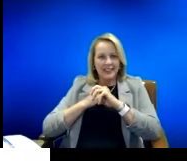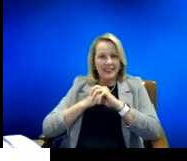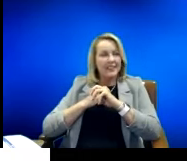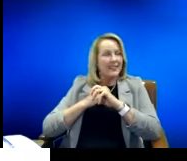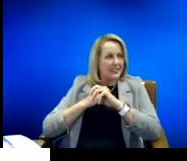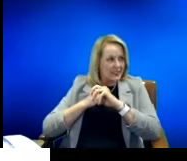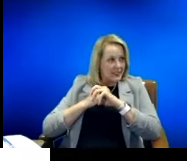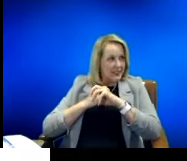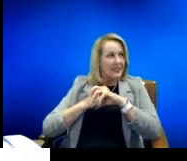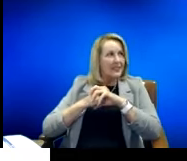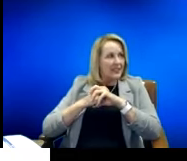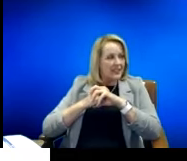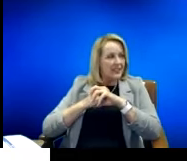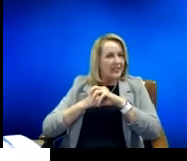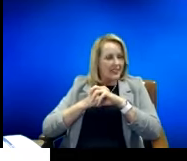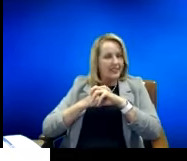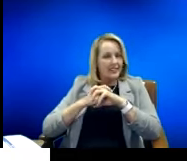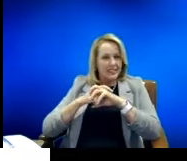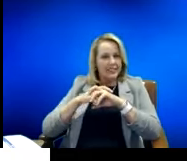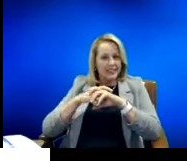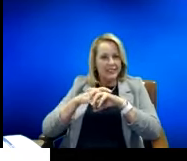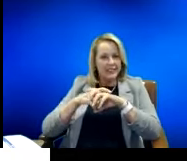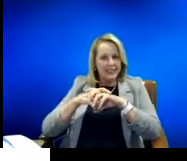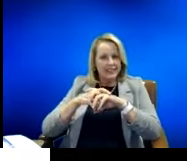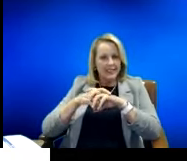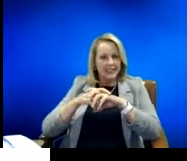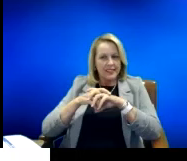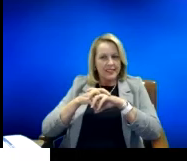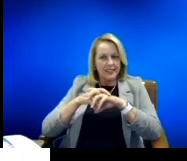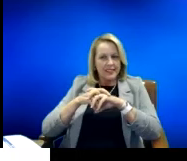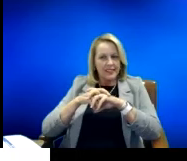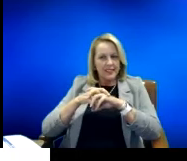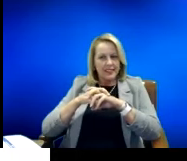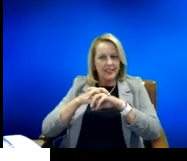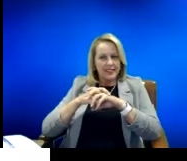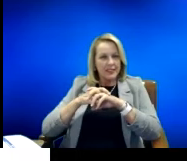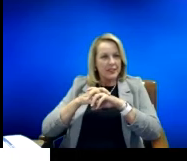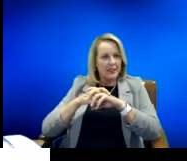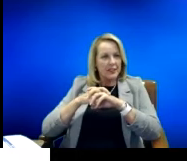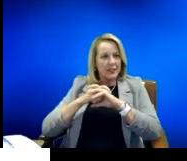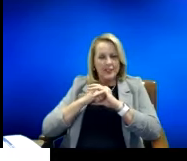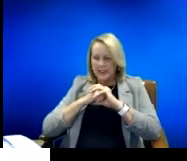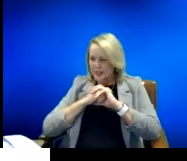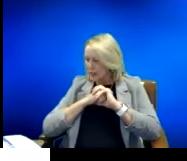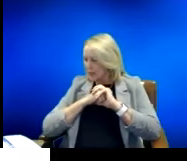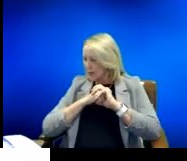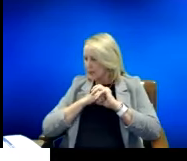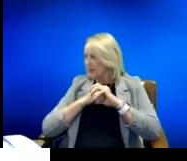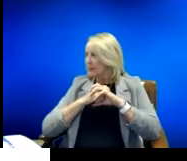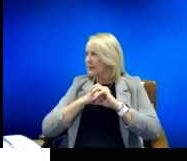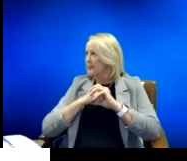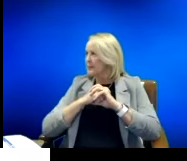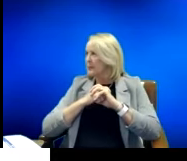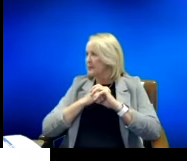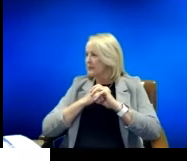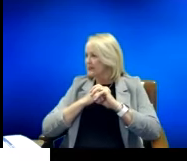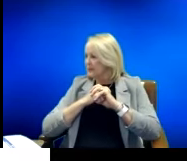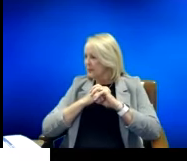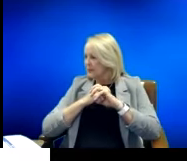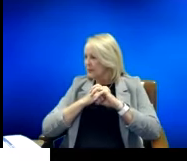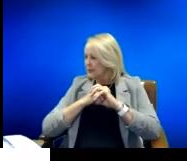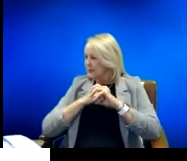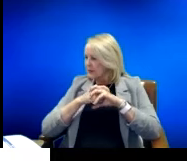ABLE account with a trust account, you can do that. But Anna, did you have anything you might want to share